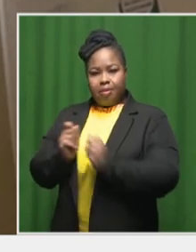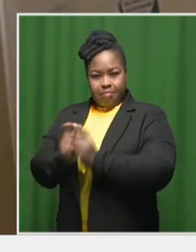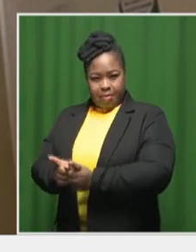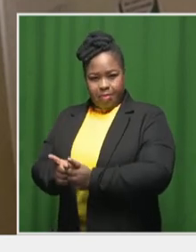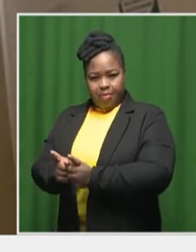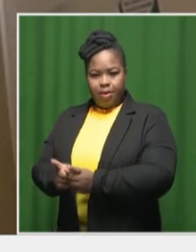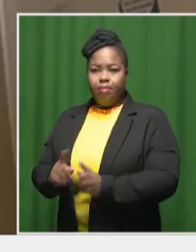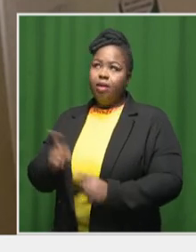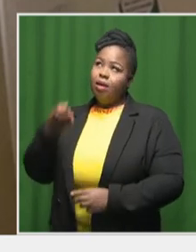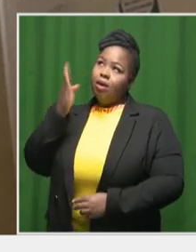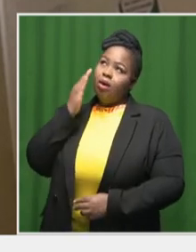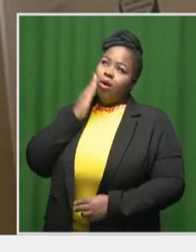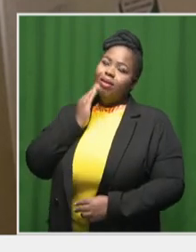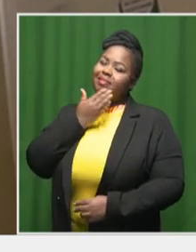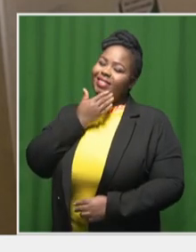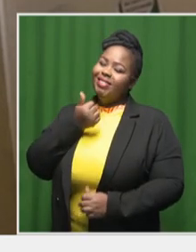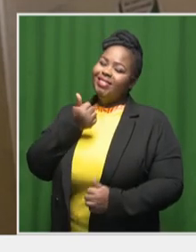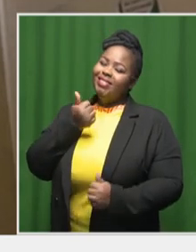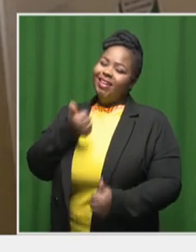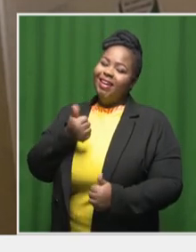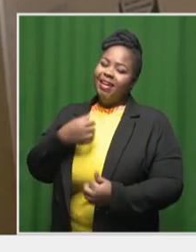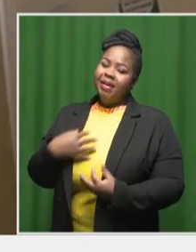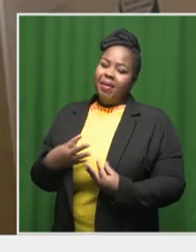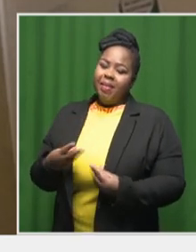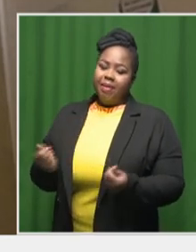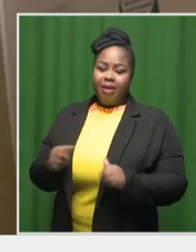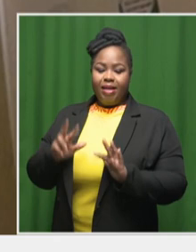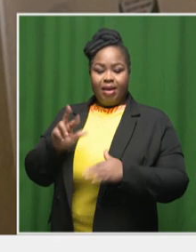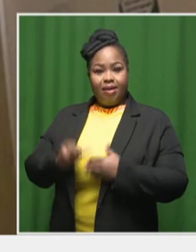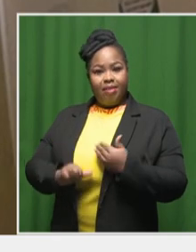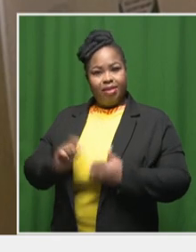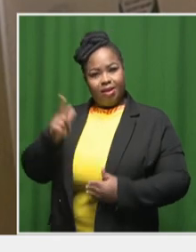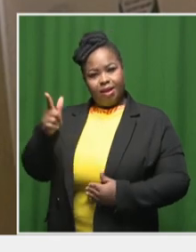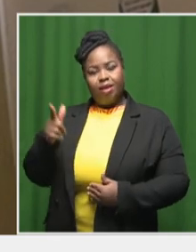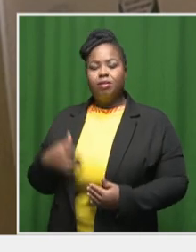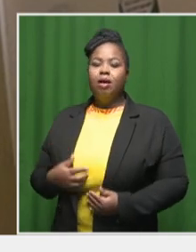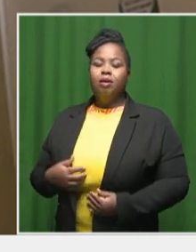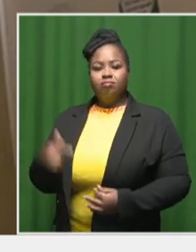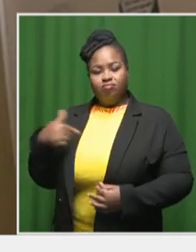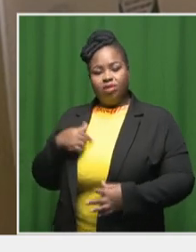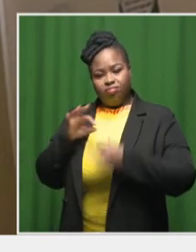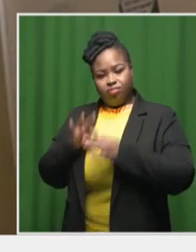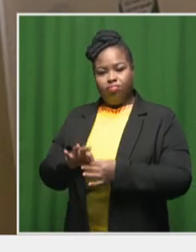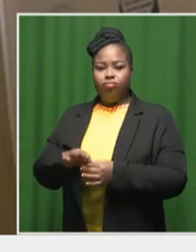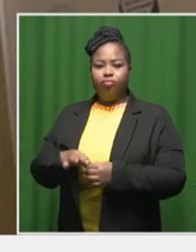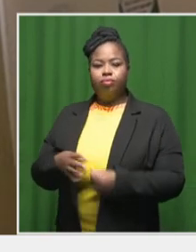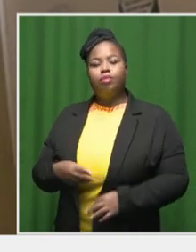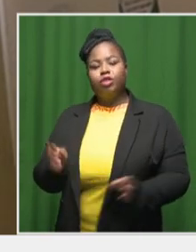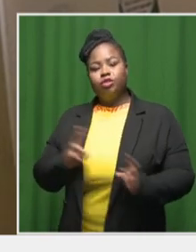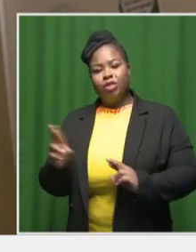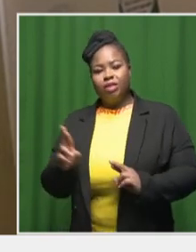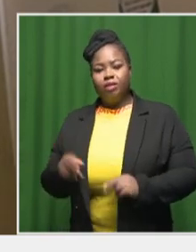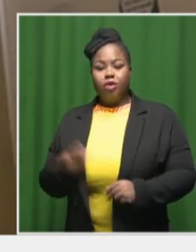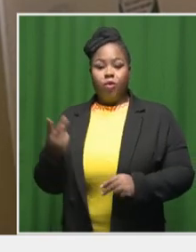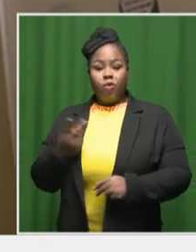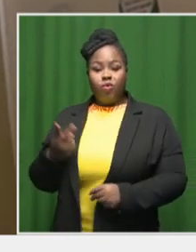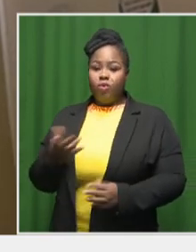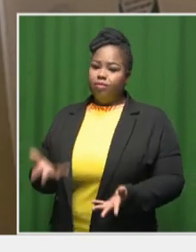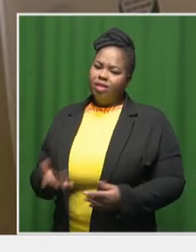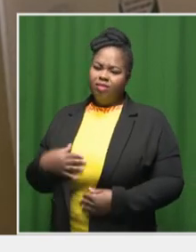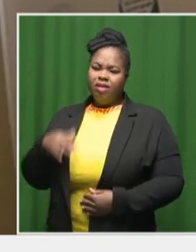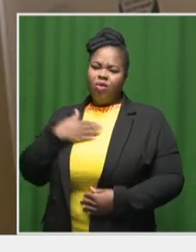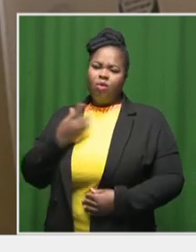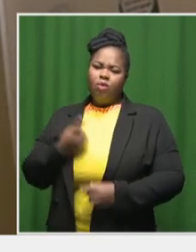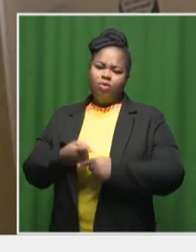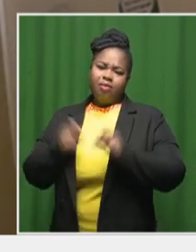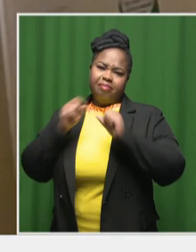by God's grace and goodness, 8 months of hard work and commitment, I was ready to be on court, and I couldn't have done it without